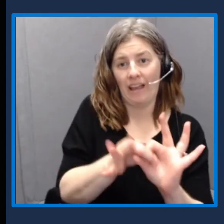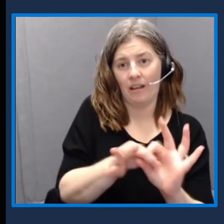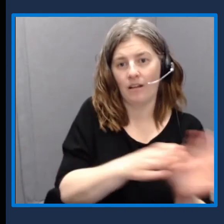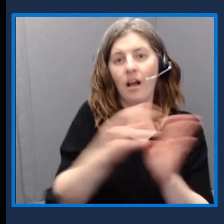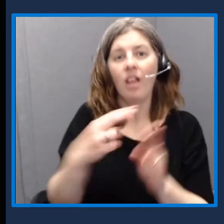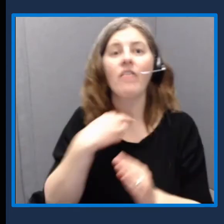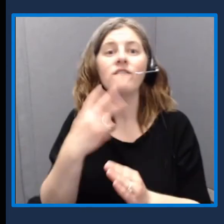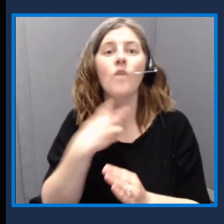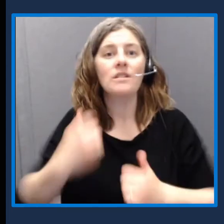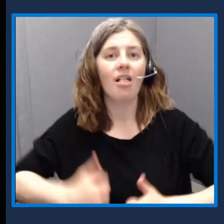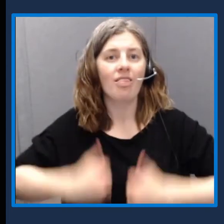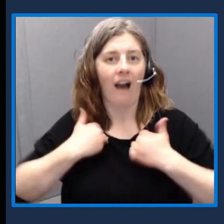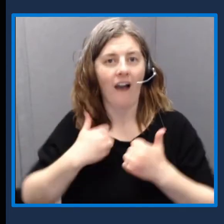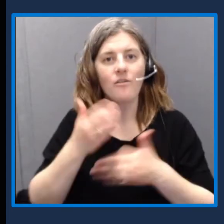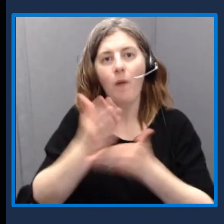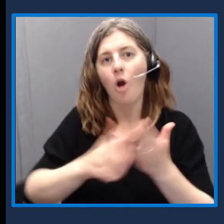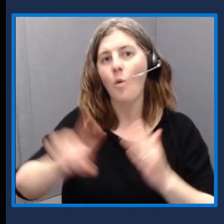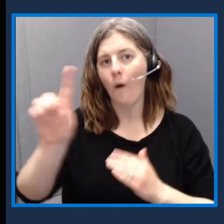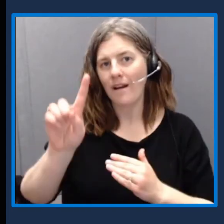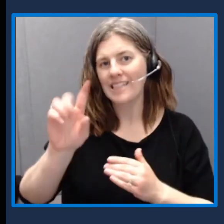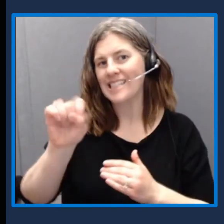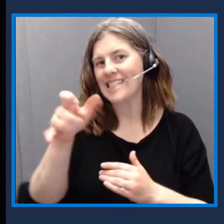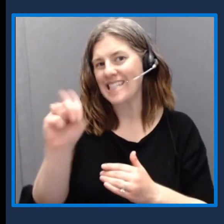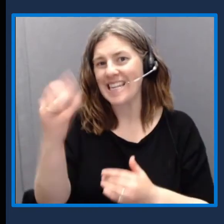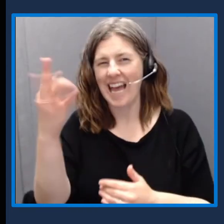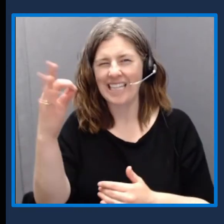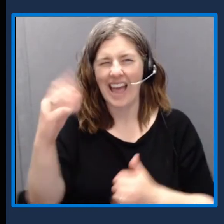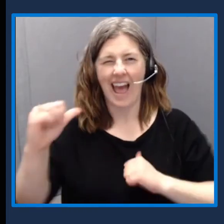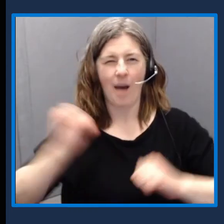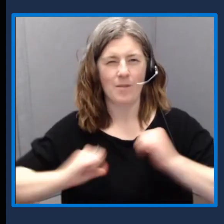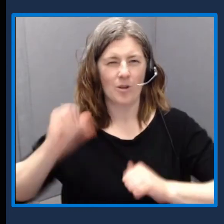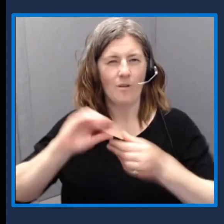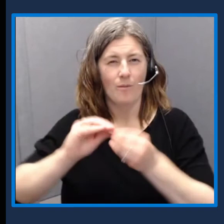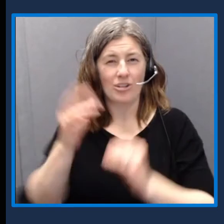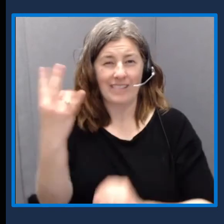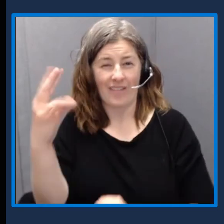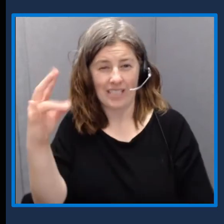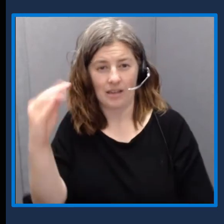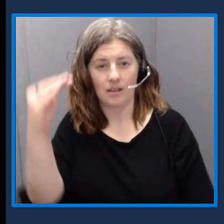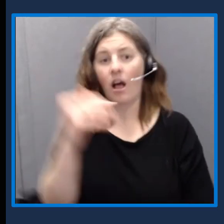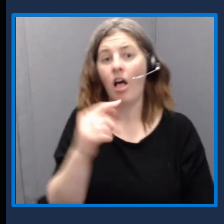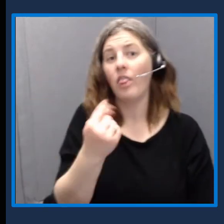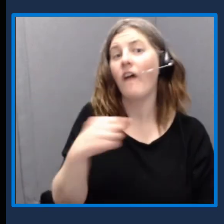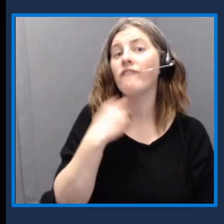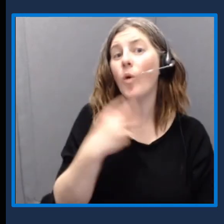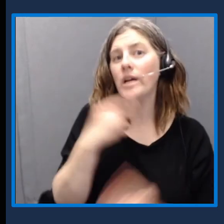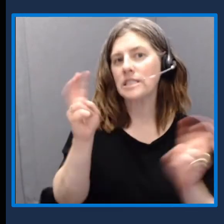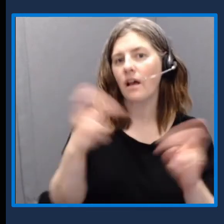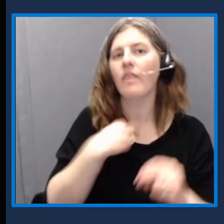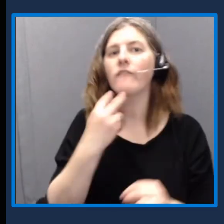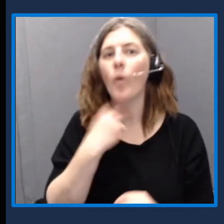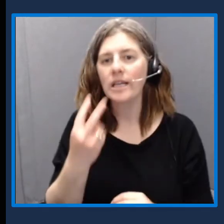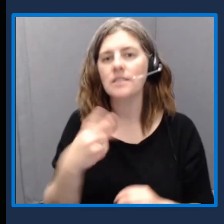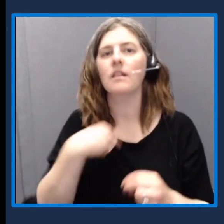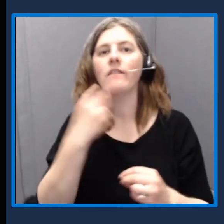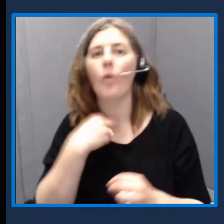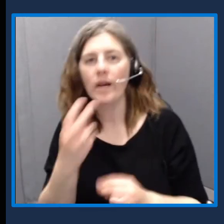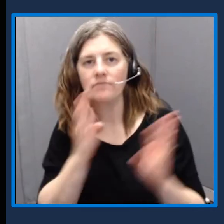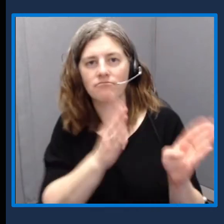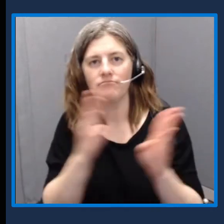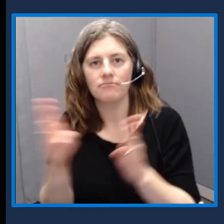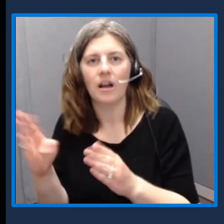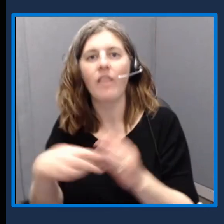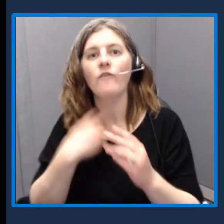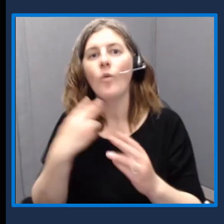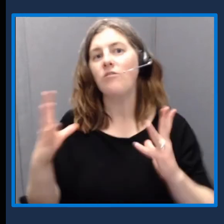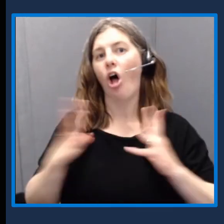Voice, live finale part 1, season 19, episode 17. The Voice, The Voice, The Voice, The Voice